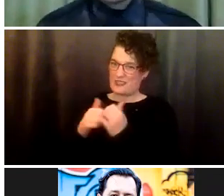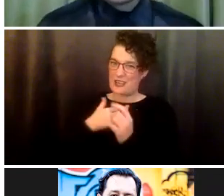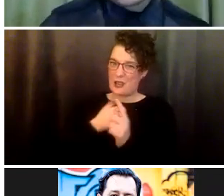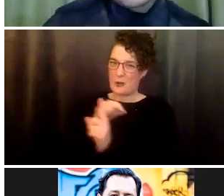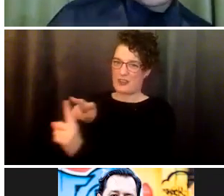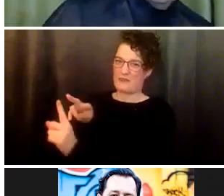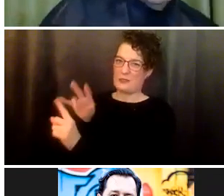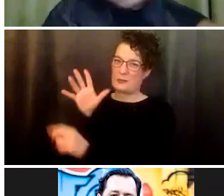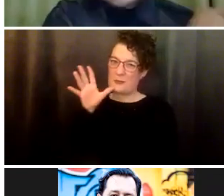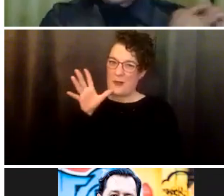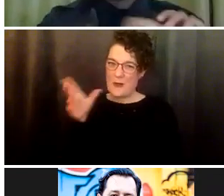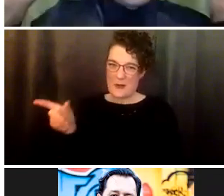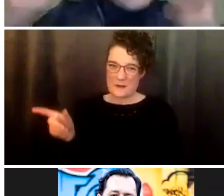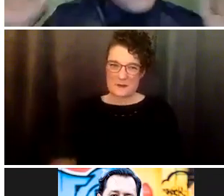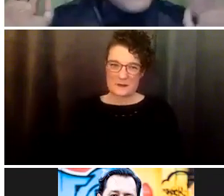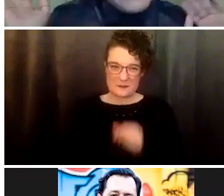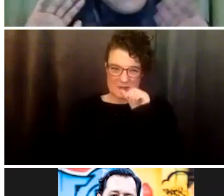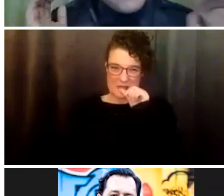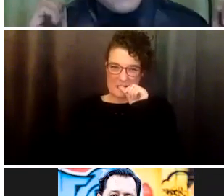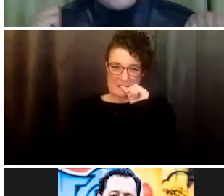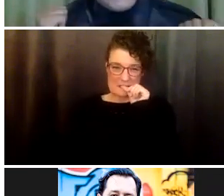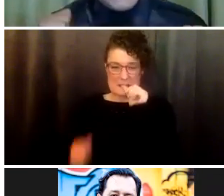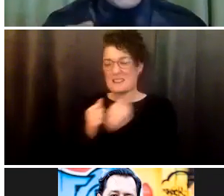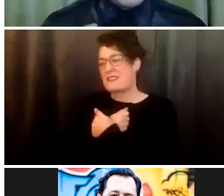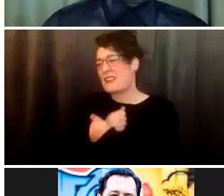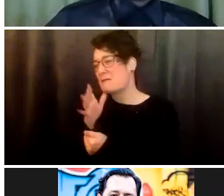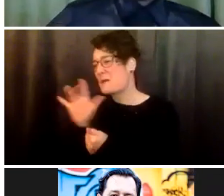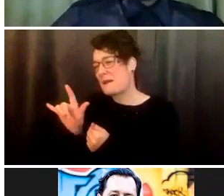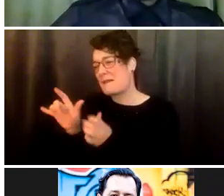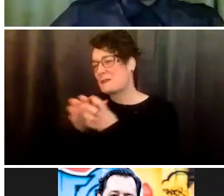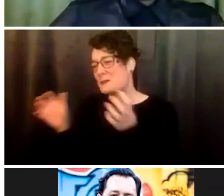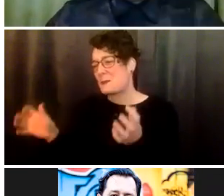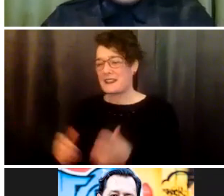So thank you, Mama. I love you so much.